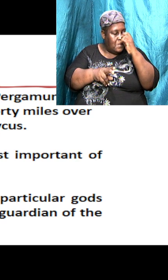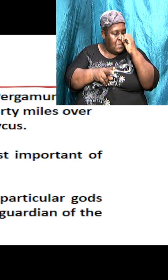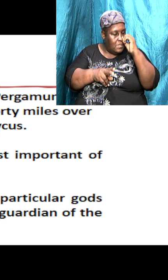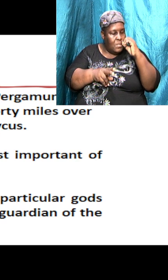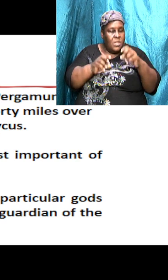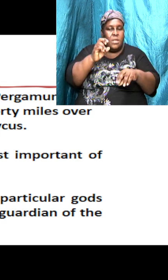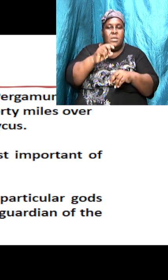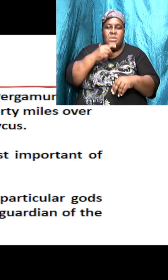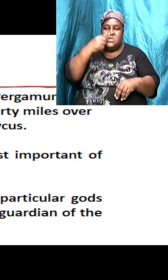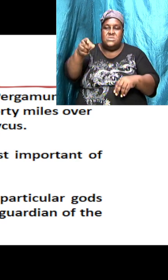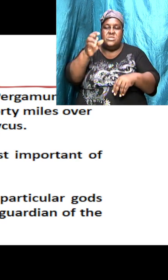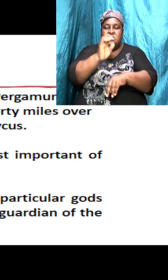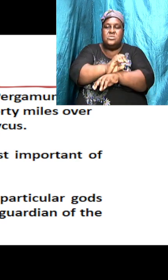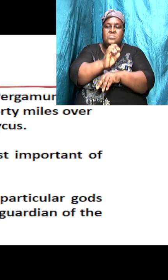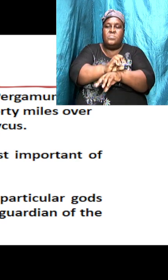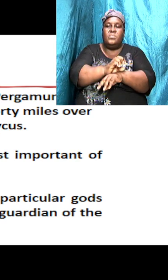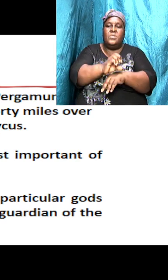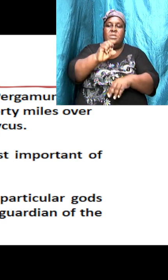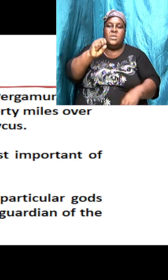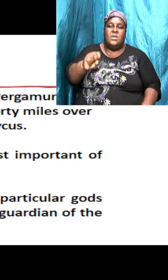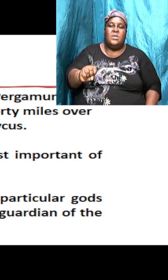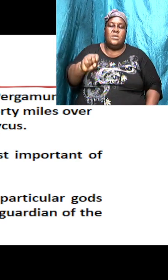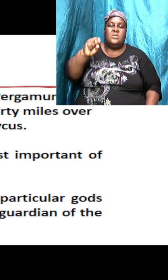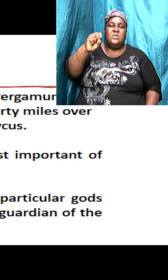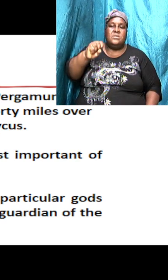another instance in Smyrna,